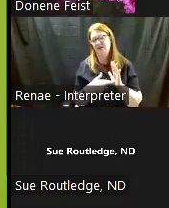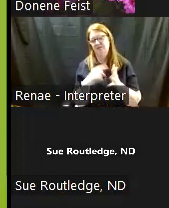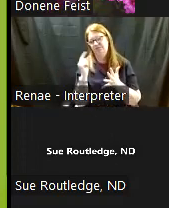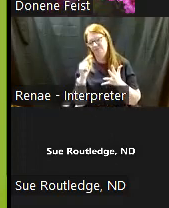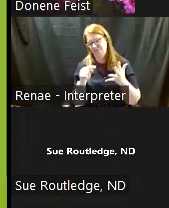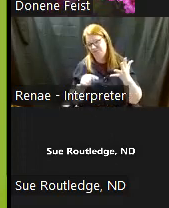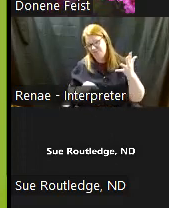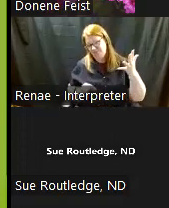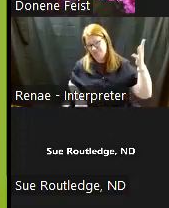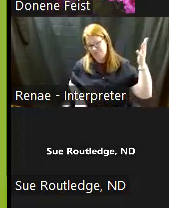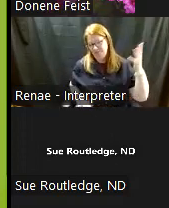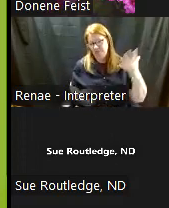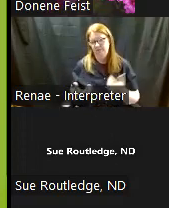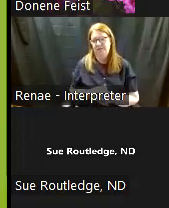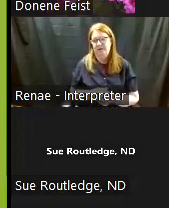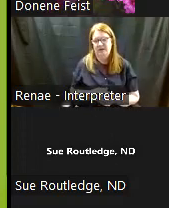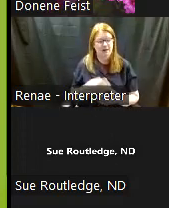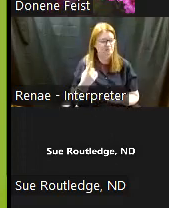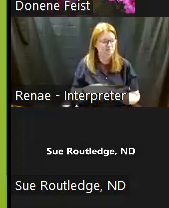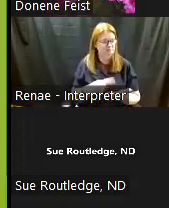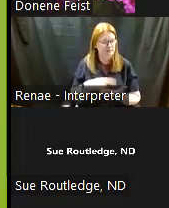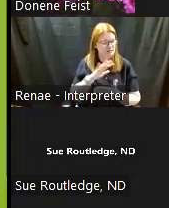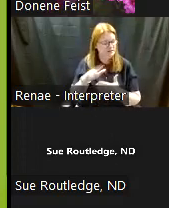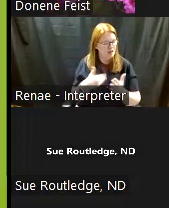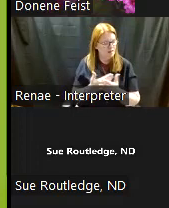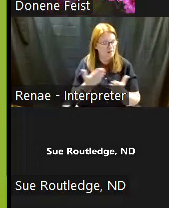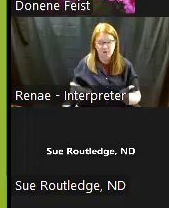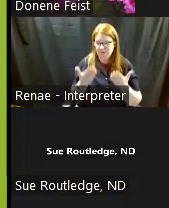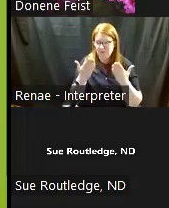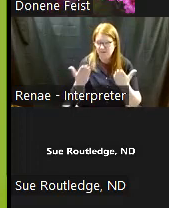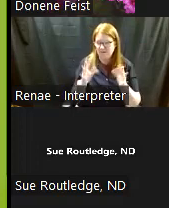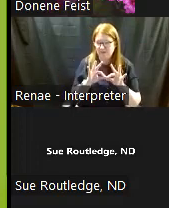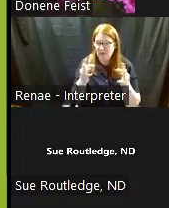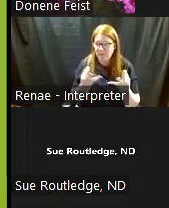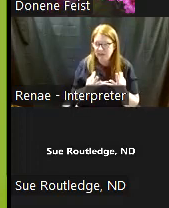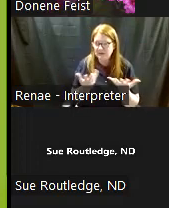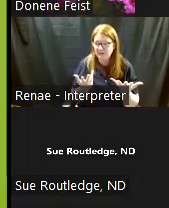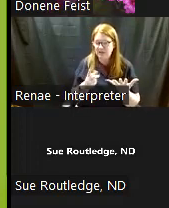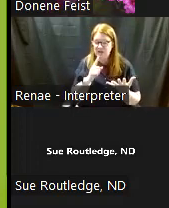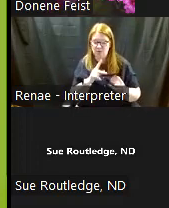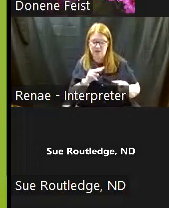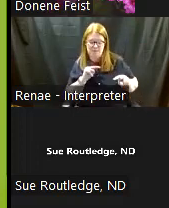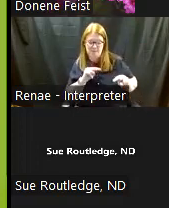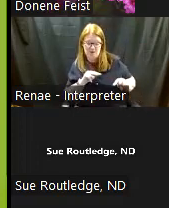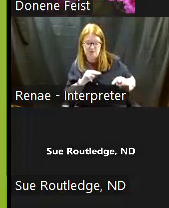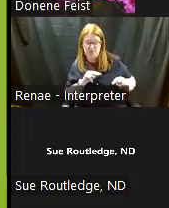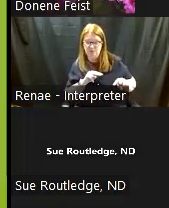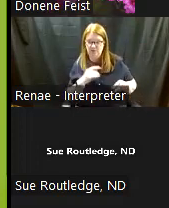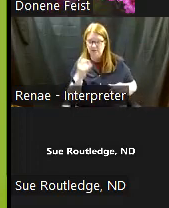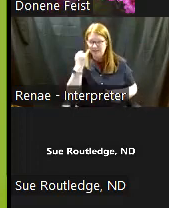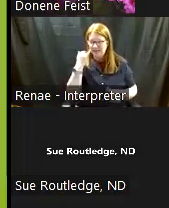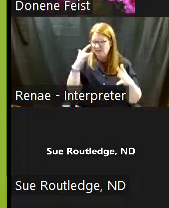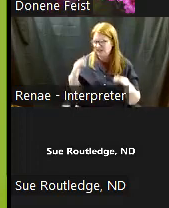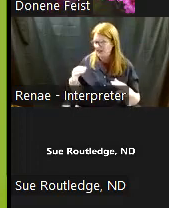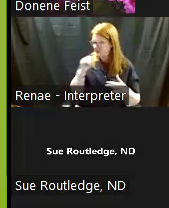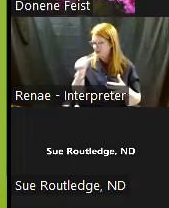about. And I talk through all of those recommendations with the families, and we really monitor strongly. If we decide not to amplify a